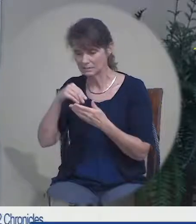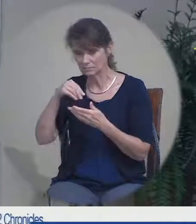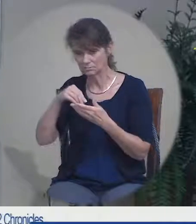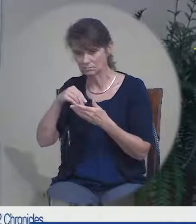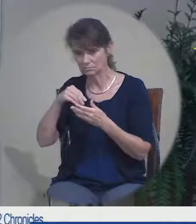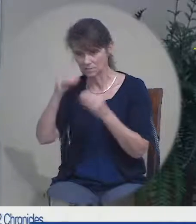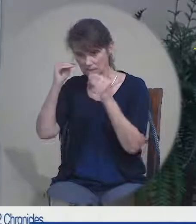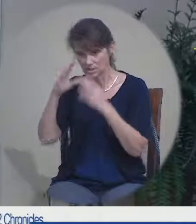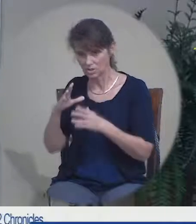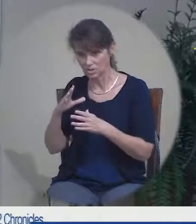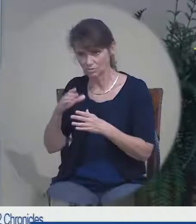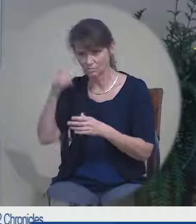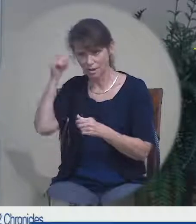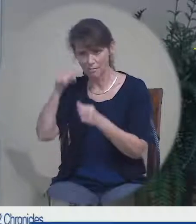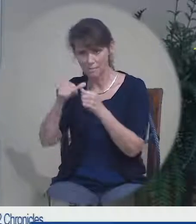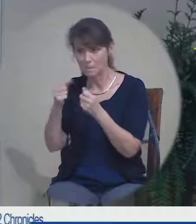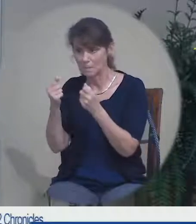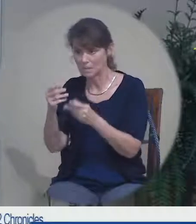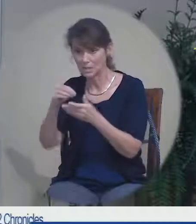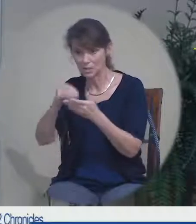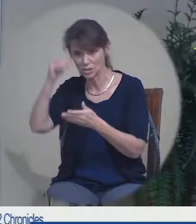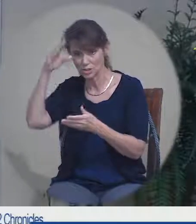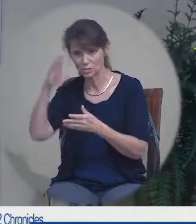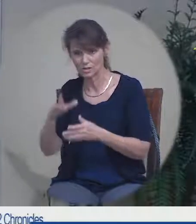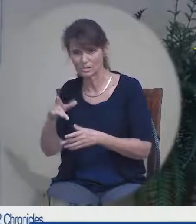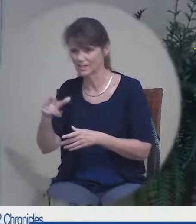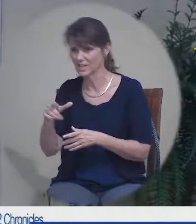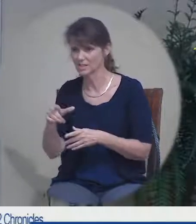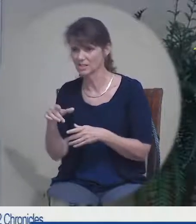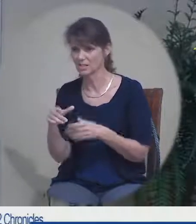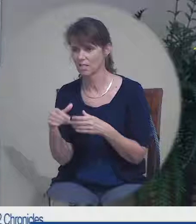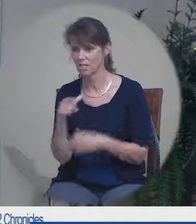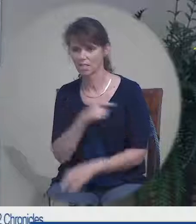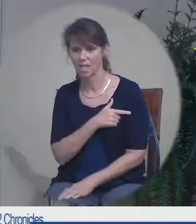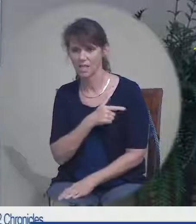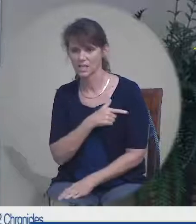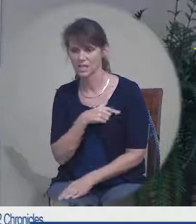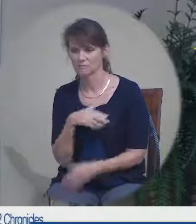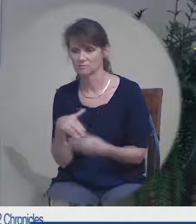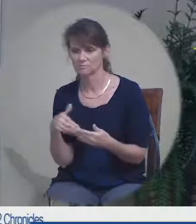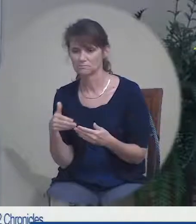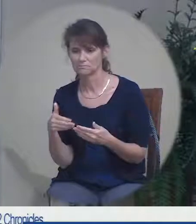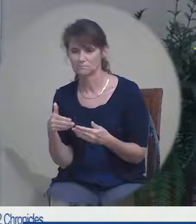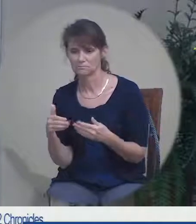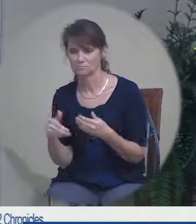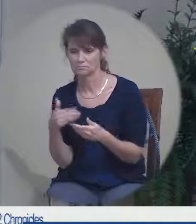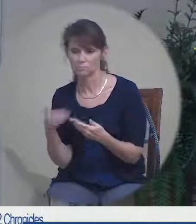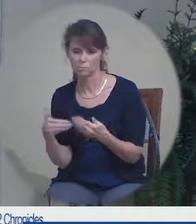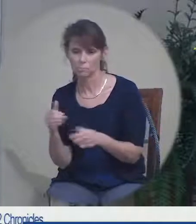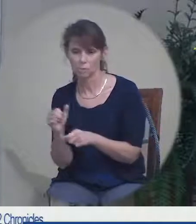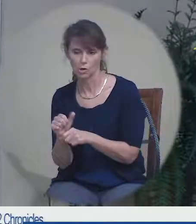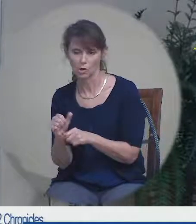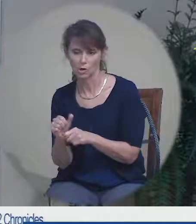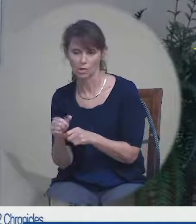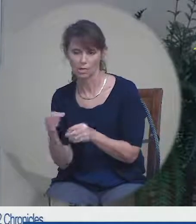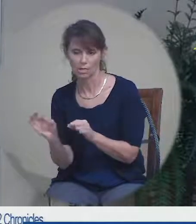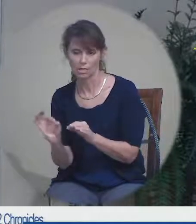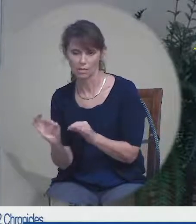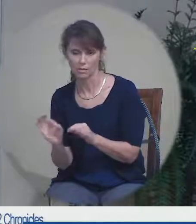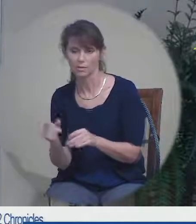by. And that typifies us at times too. Amen. One other quote, that's another great point. It